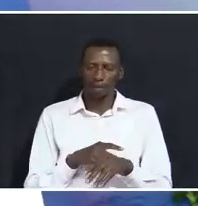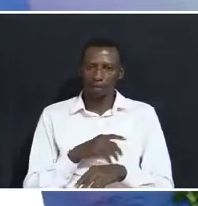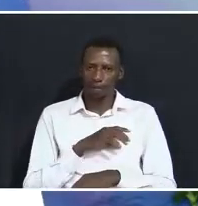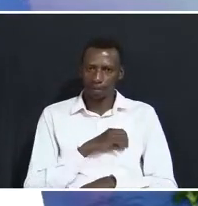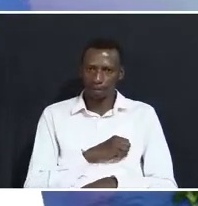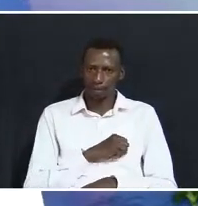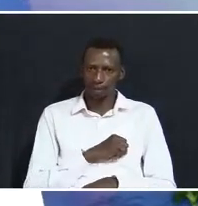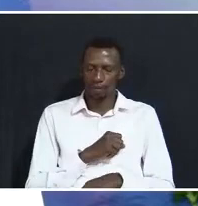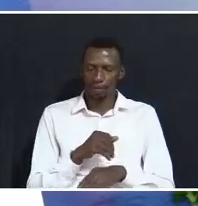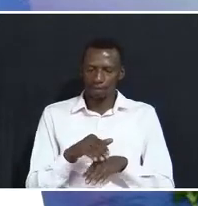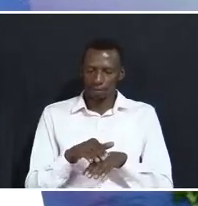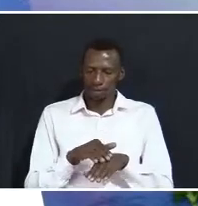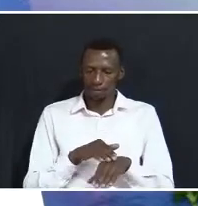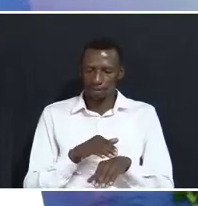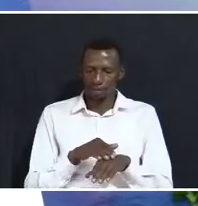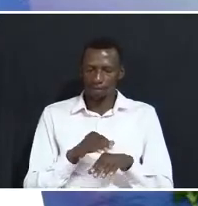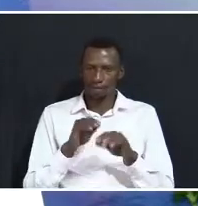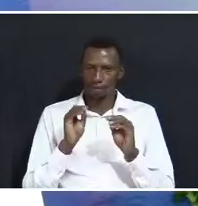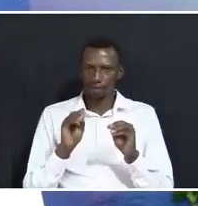teach.